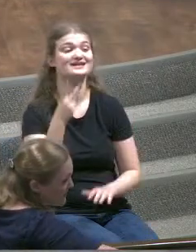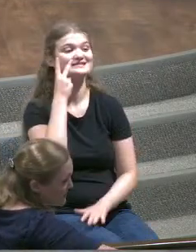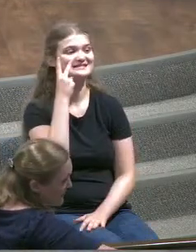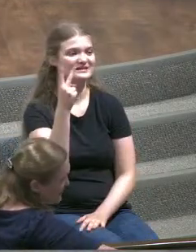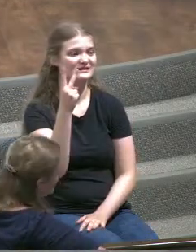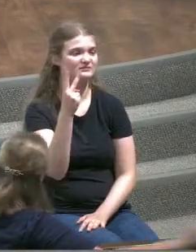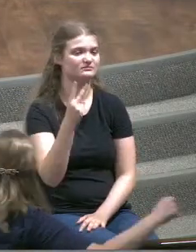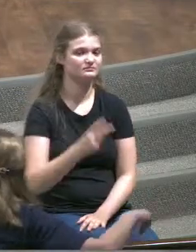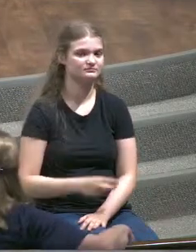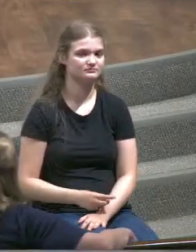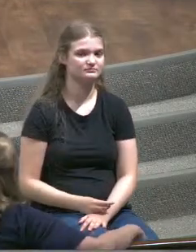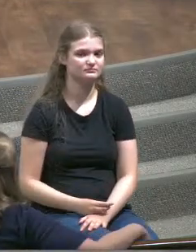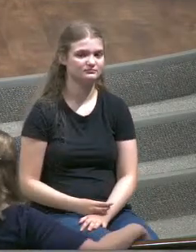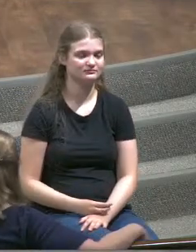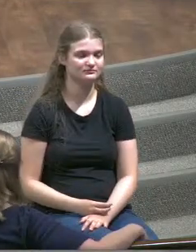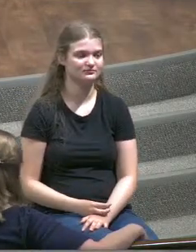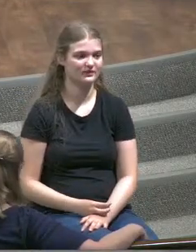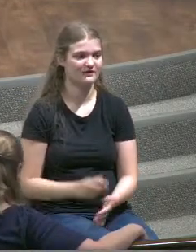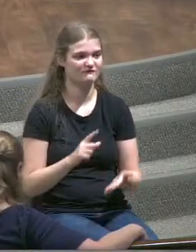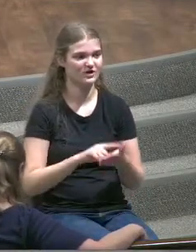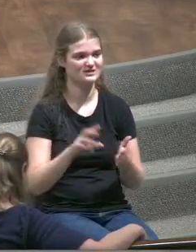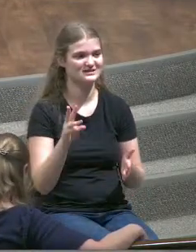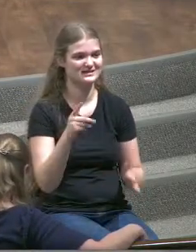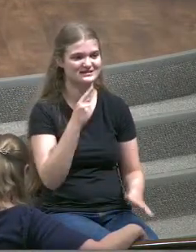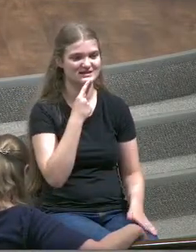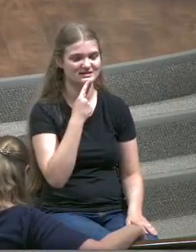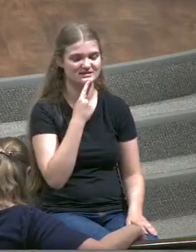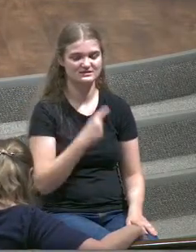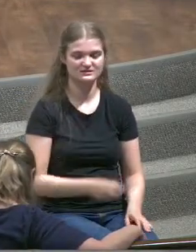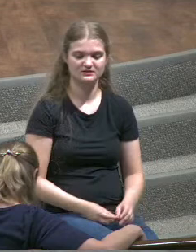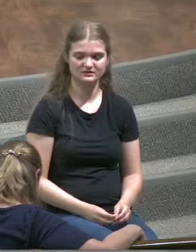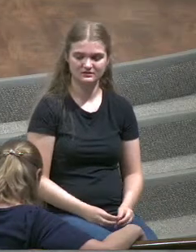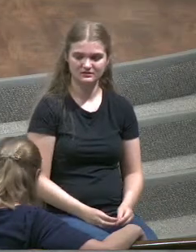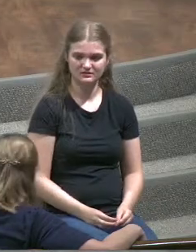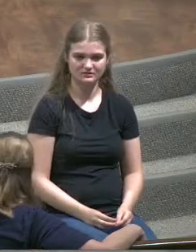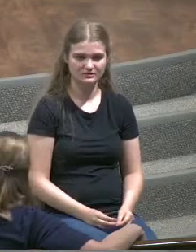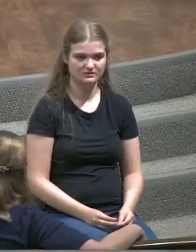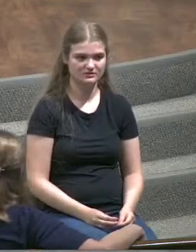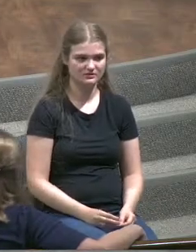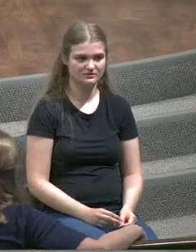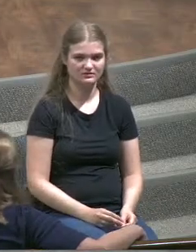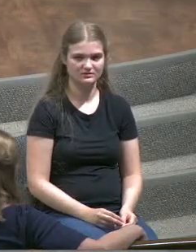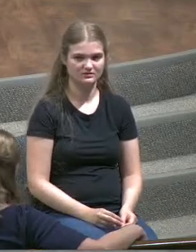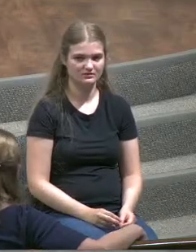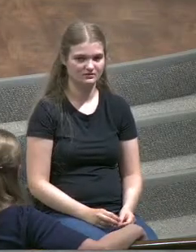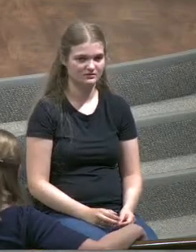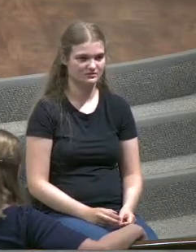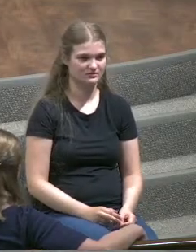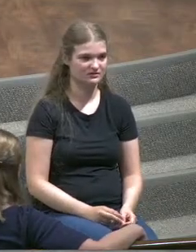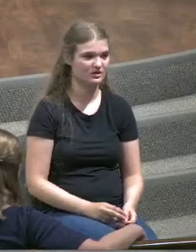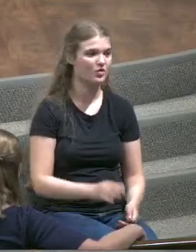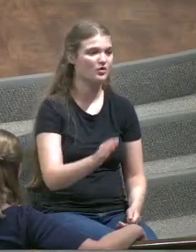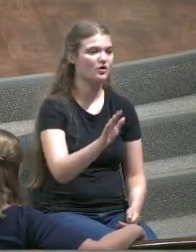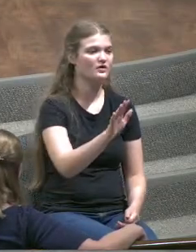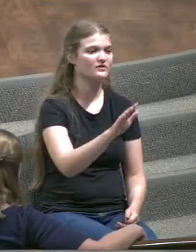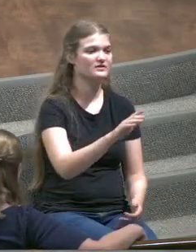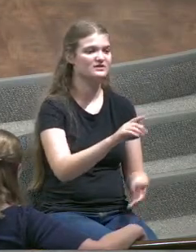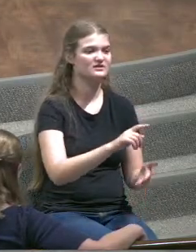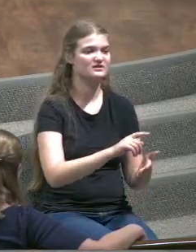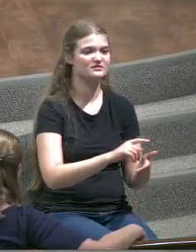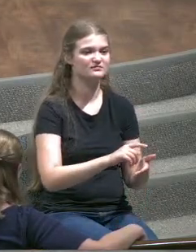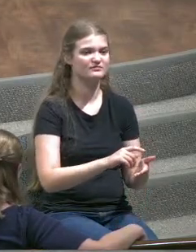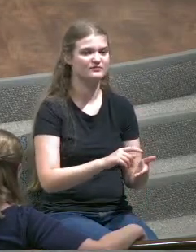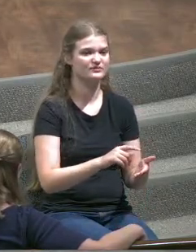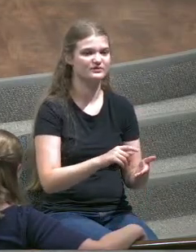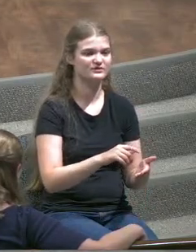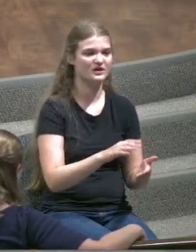see. Verse 6, it says, now some of the scribes, and I mentioned that before, you know, the scribes are hanging out there. I don't think they're